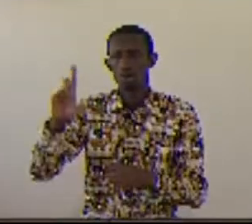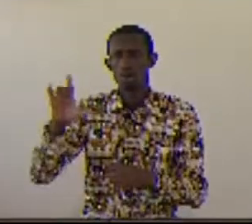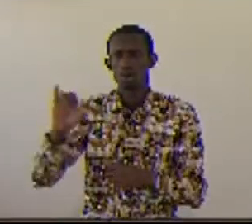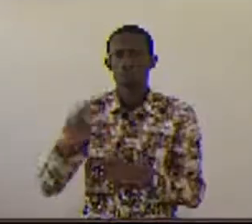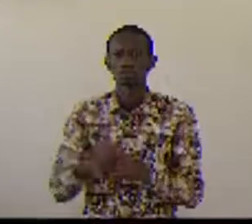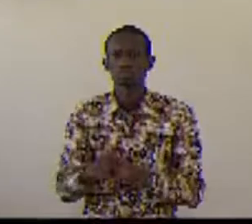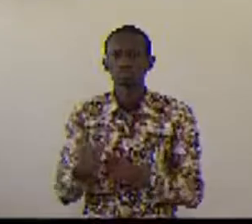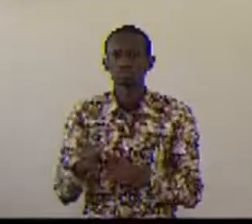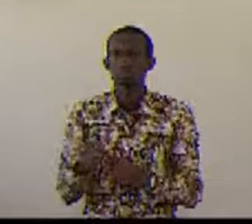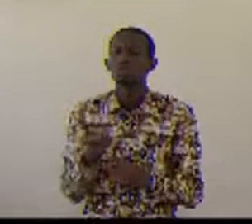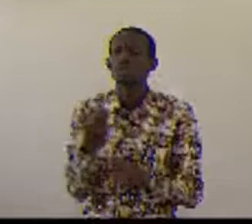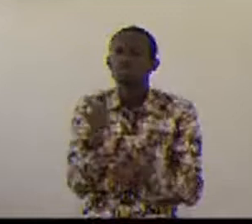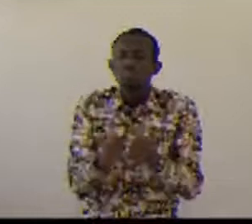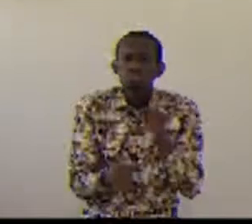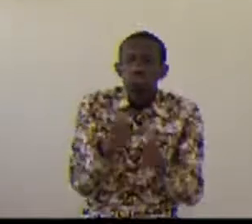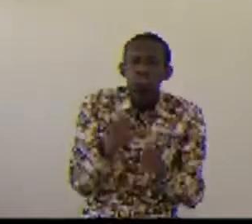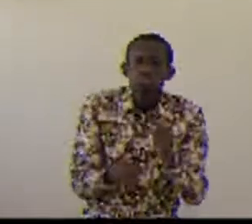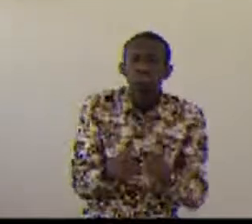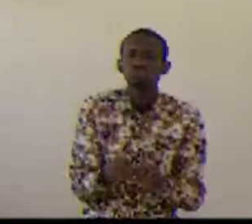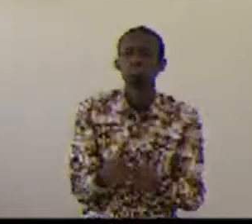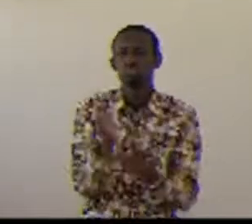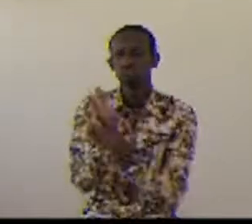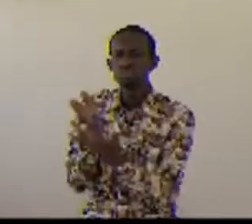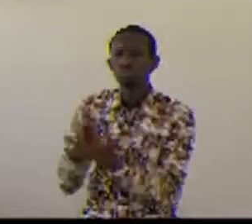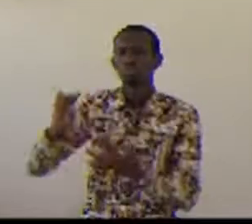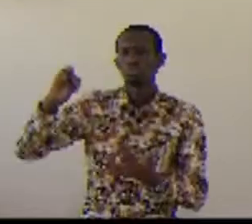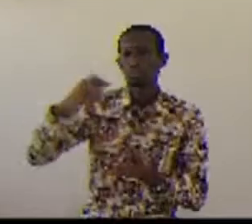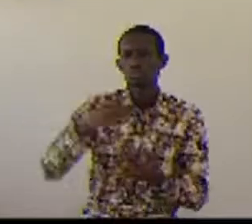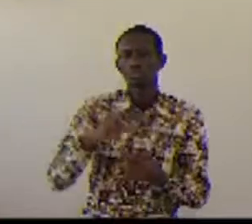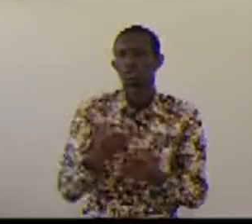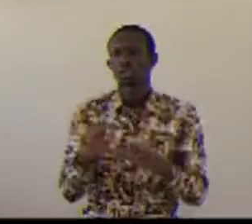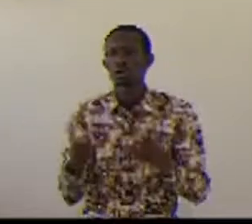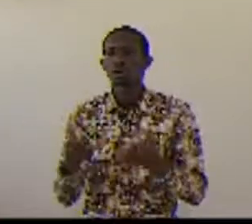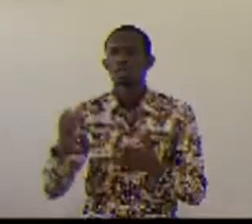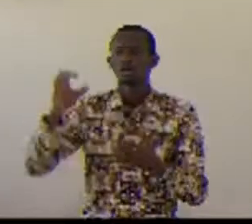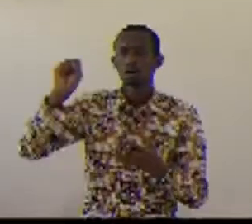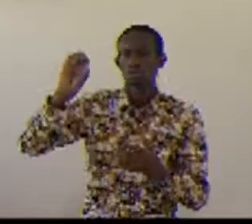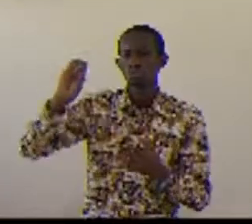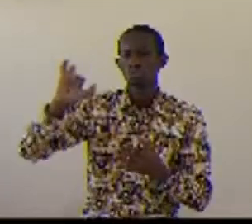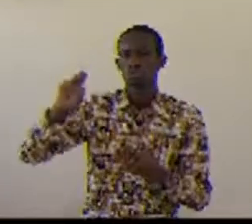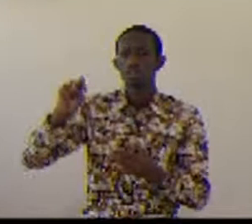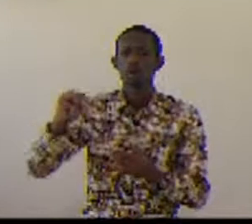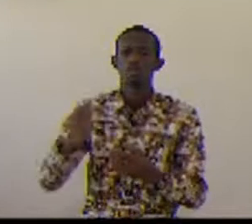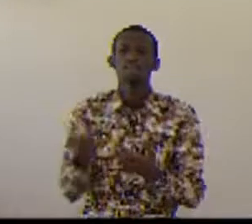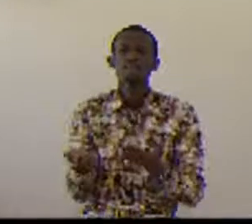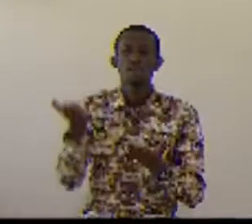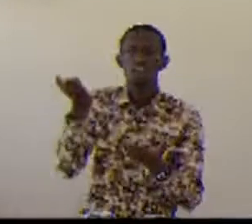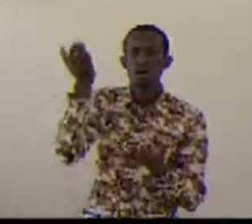and sodium has a higher electrical conductivity? And you explain your